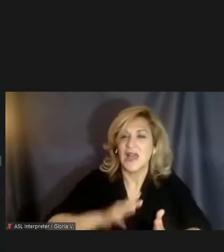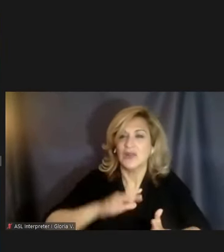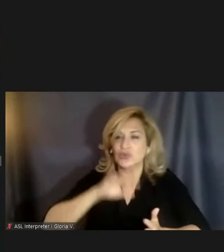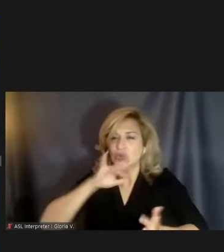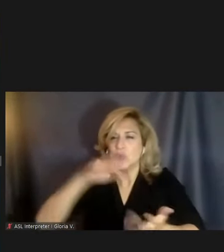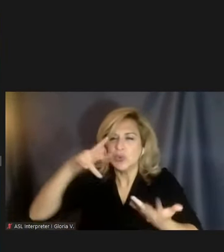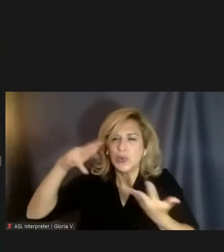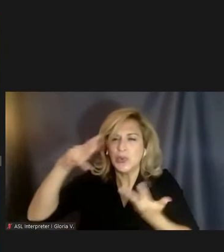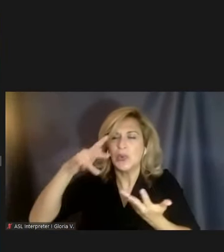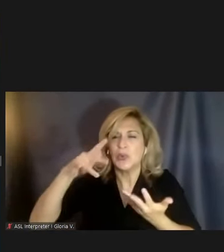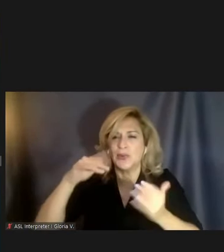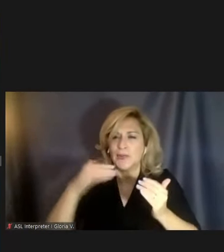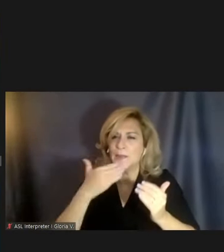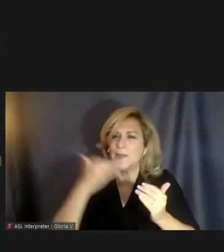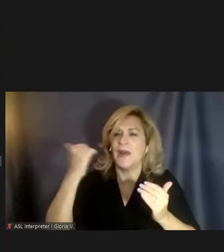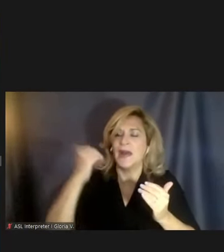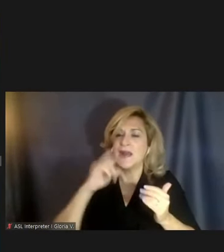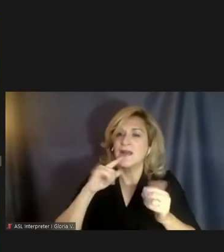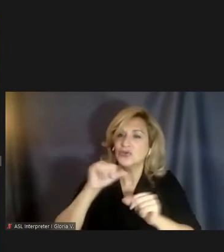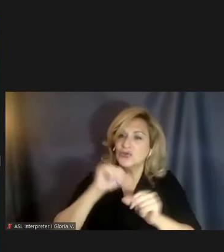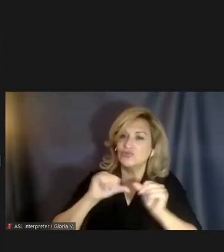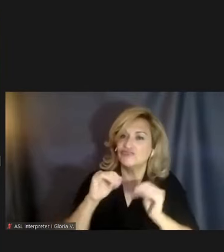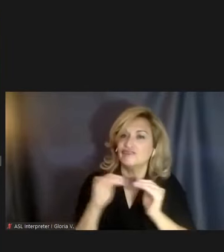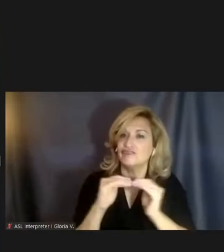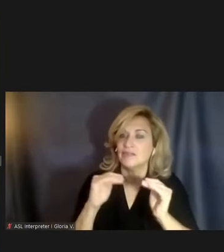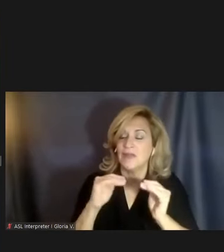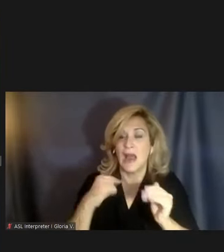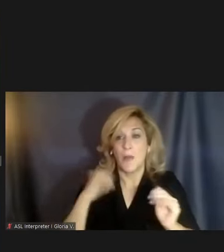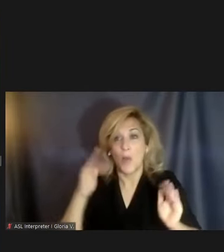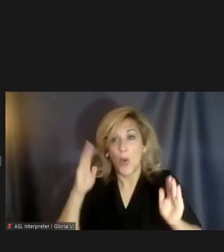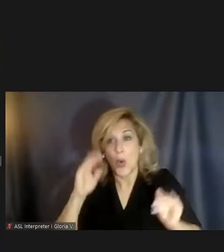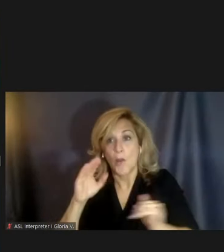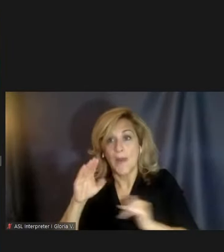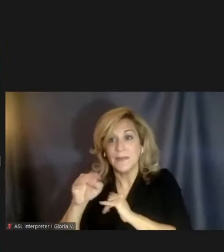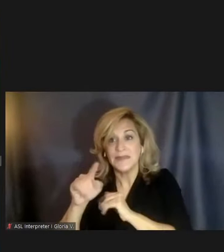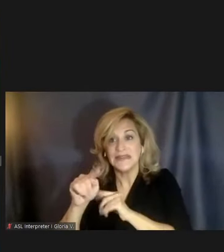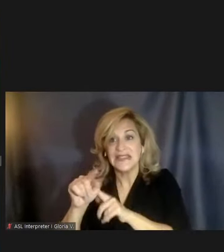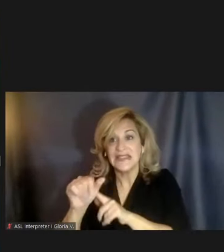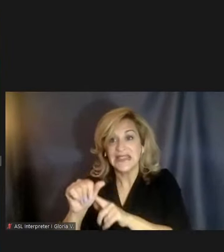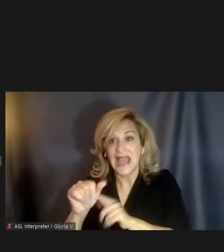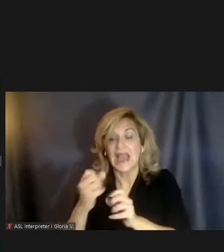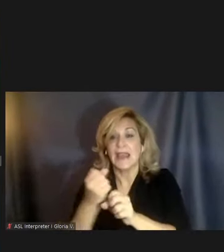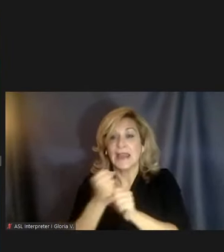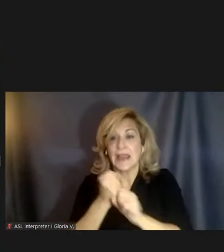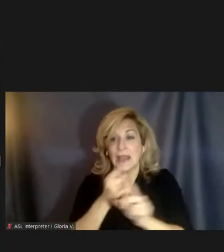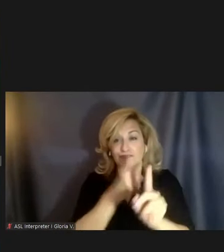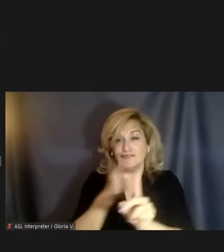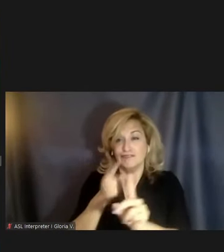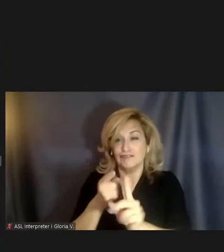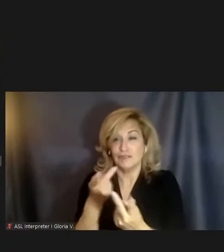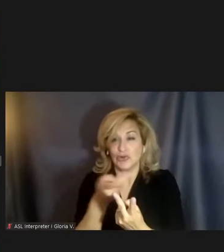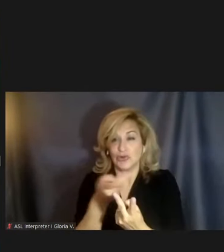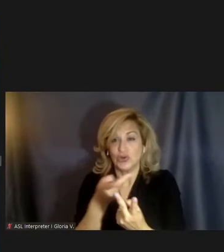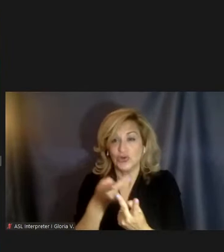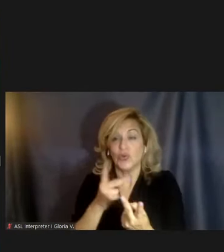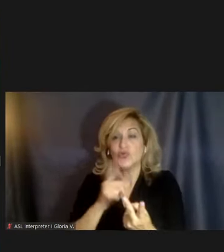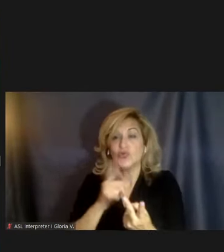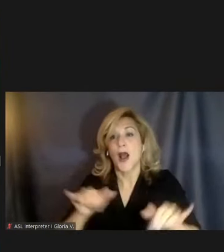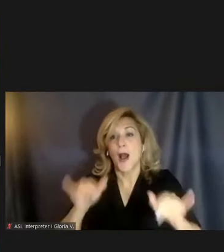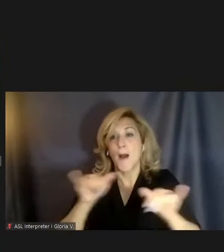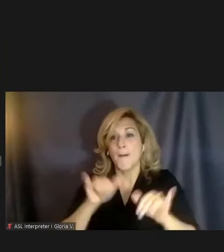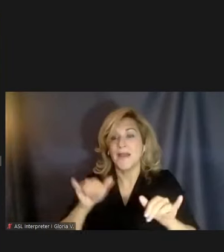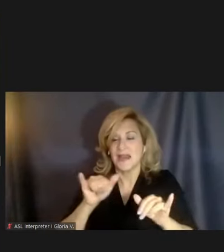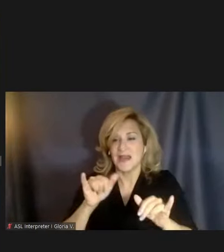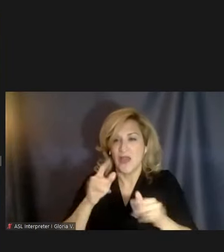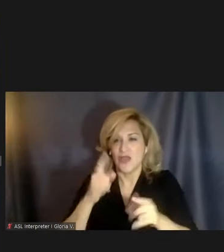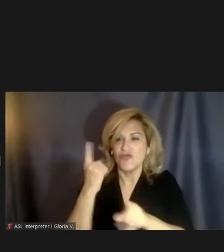And I hope that the MTA is serious about getting those two aims, because it is a very common sense and the right thing to